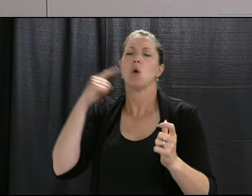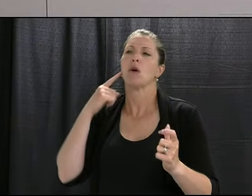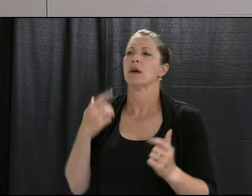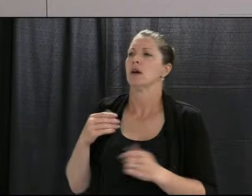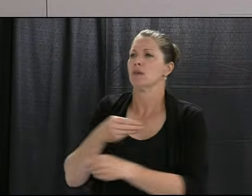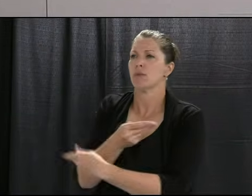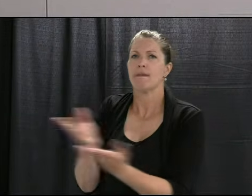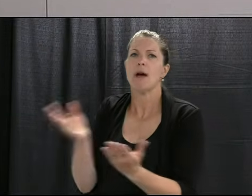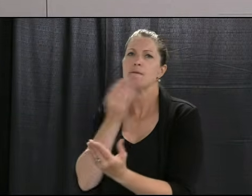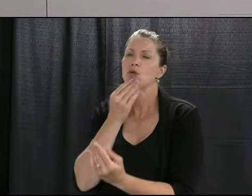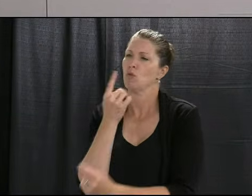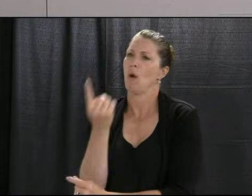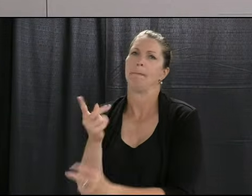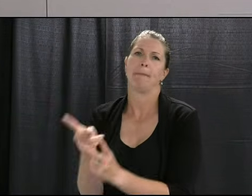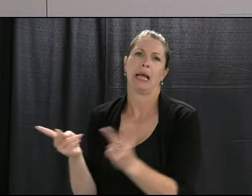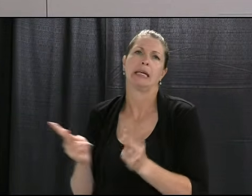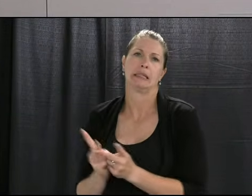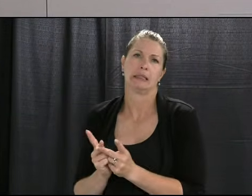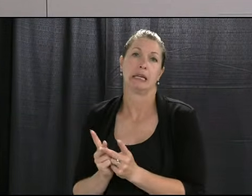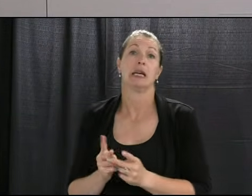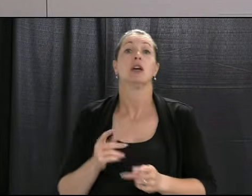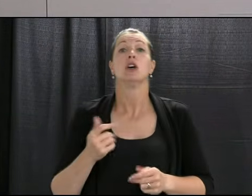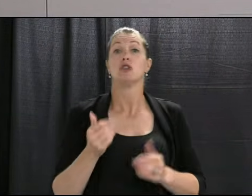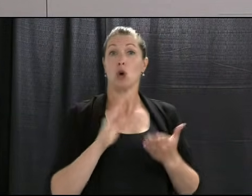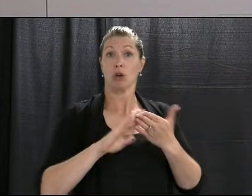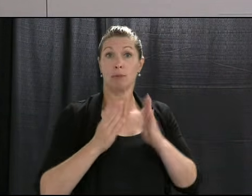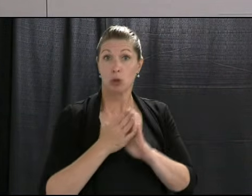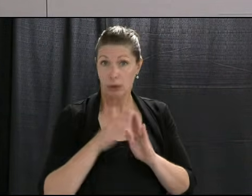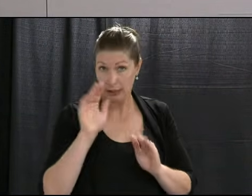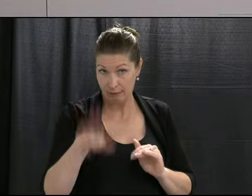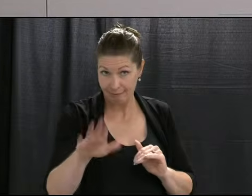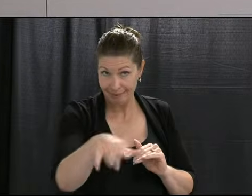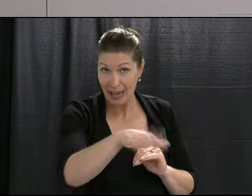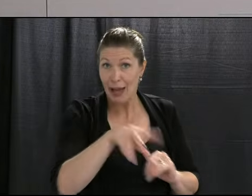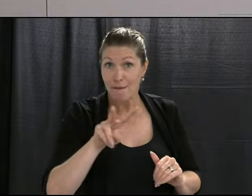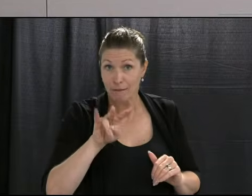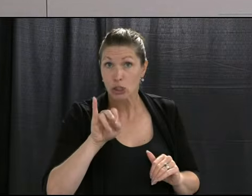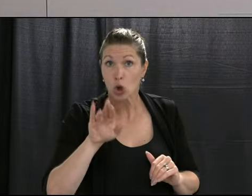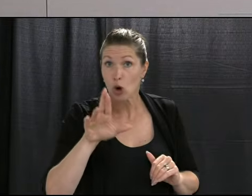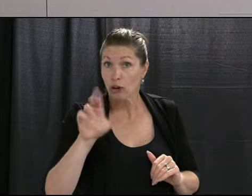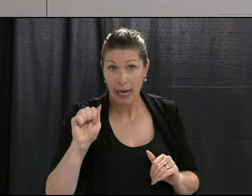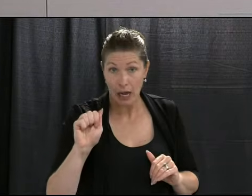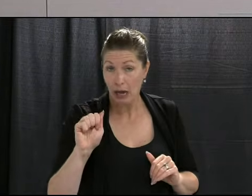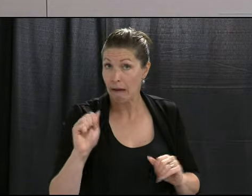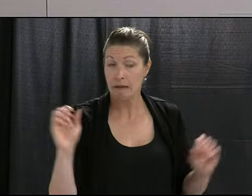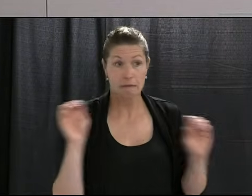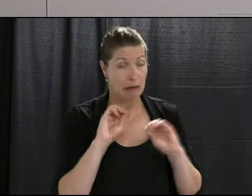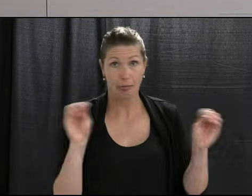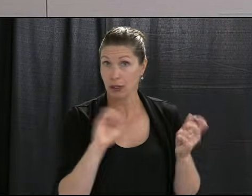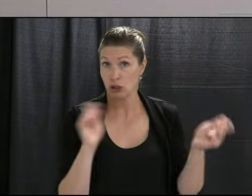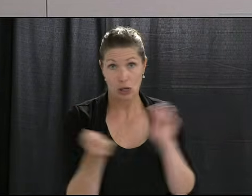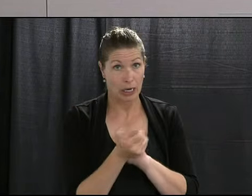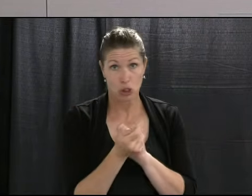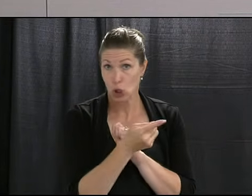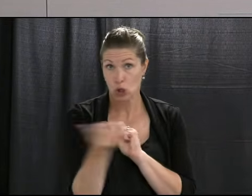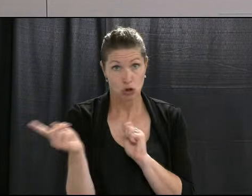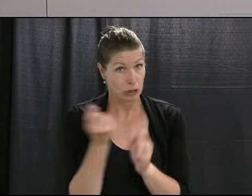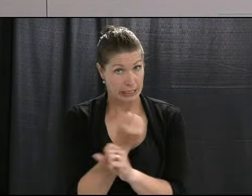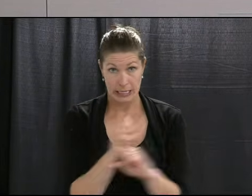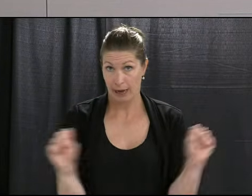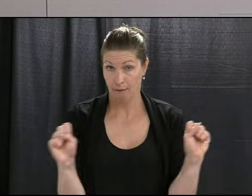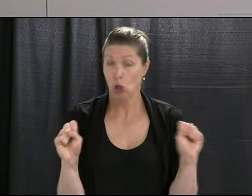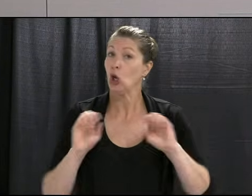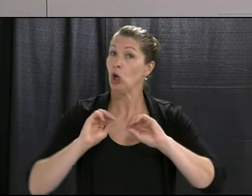So everybody in Victoria, nothing has changed. You're safe. There's no evacuation alert, let